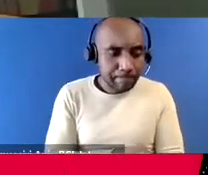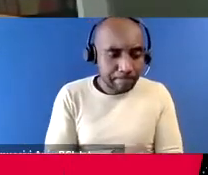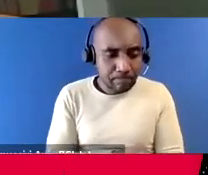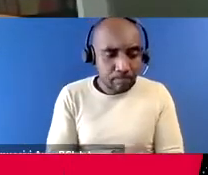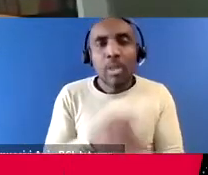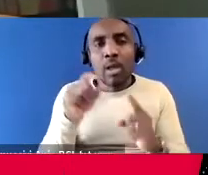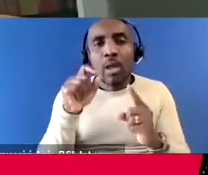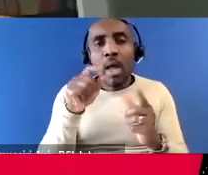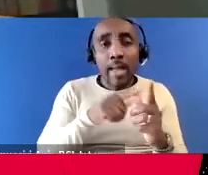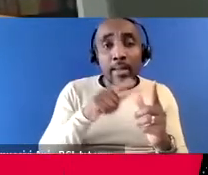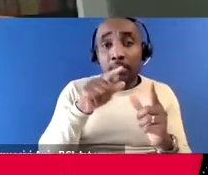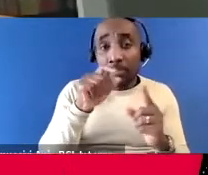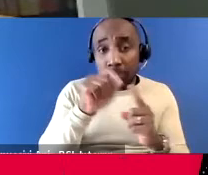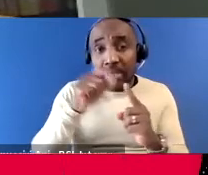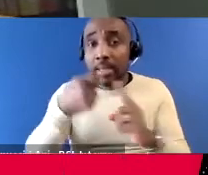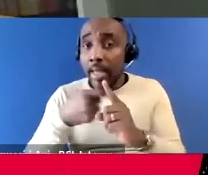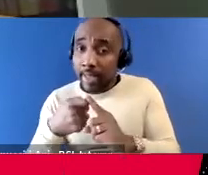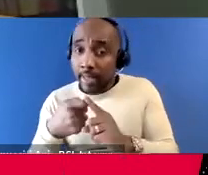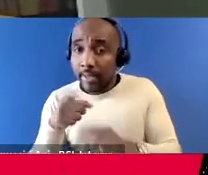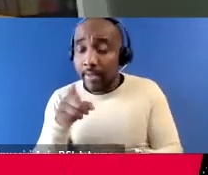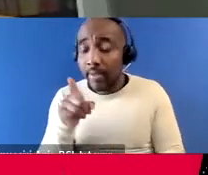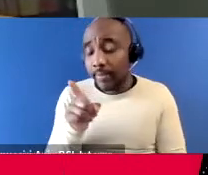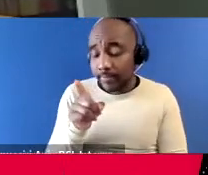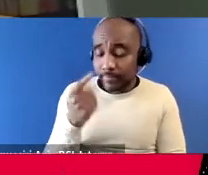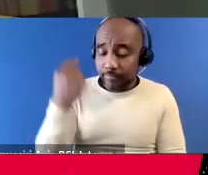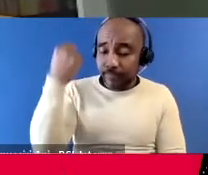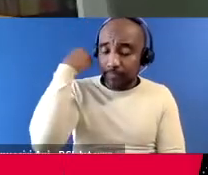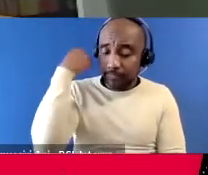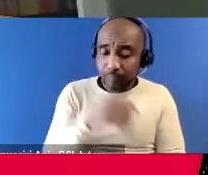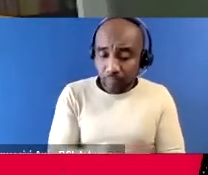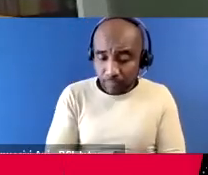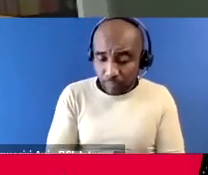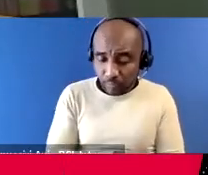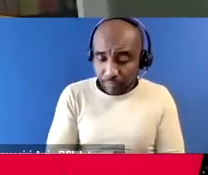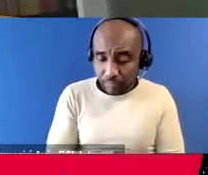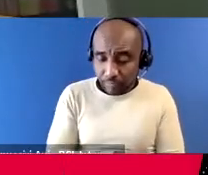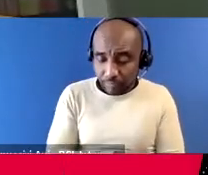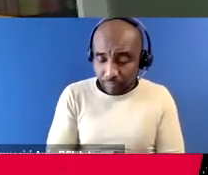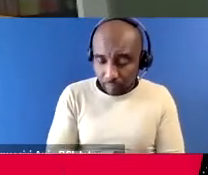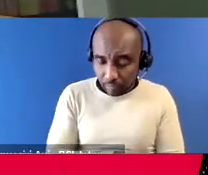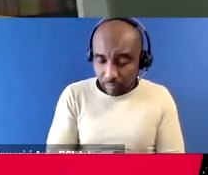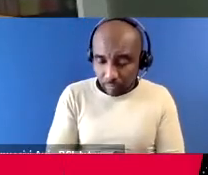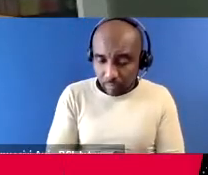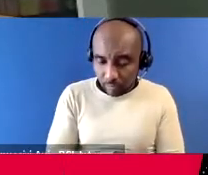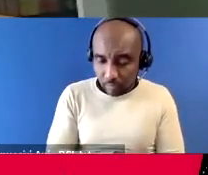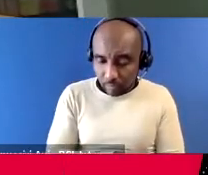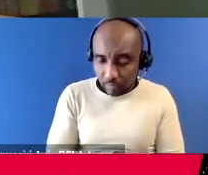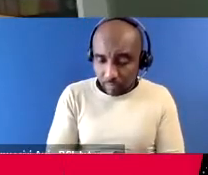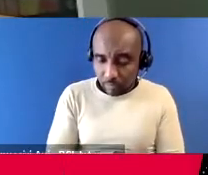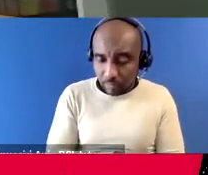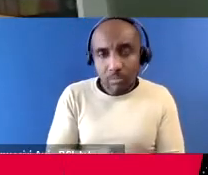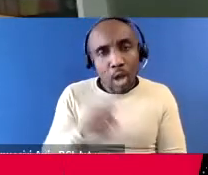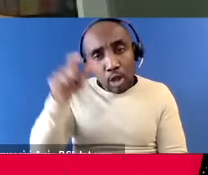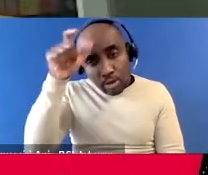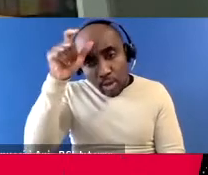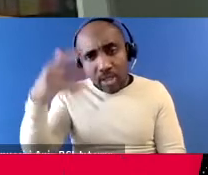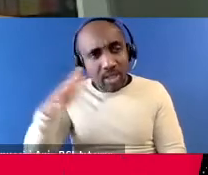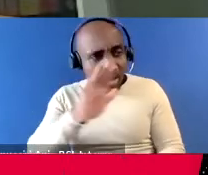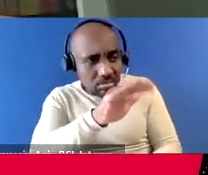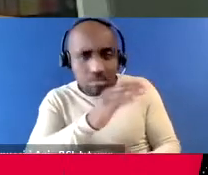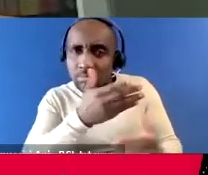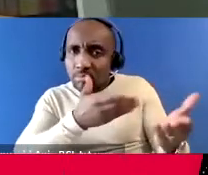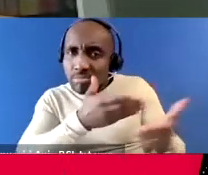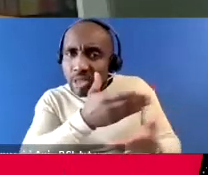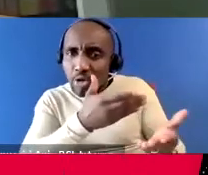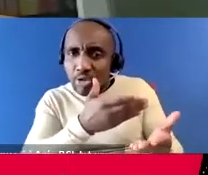PKK there's word that there were offers to negotiate, which Turkey completely rejected, but